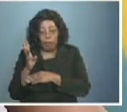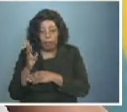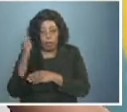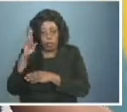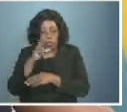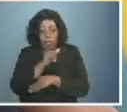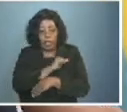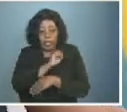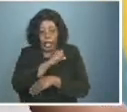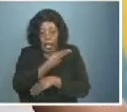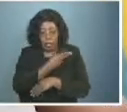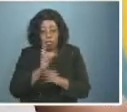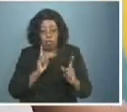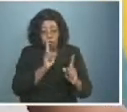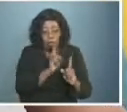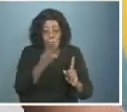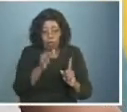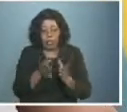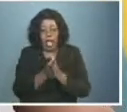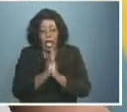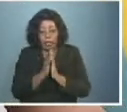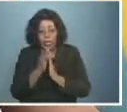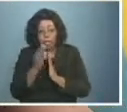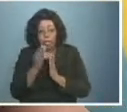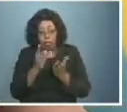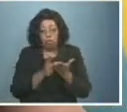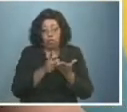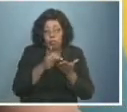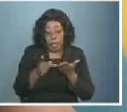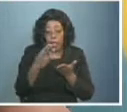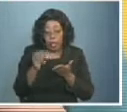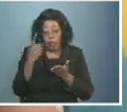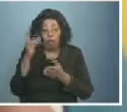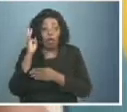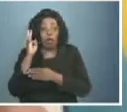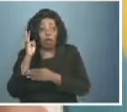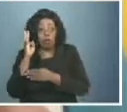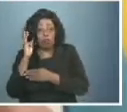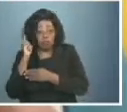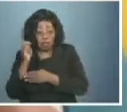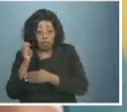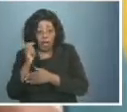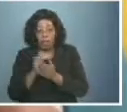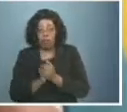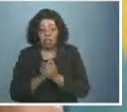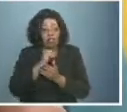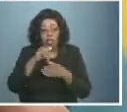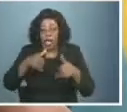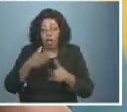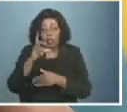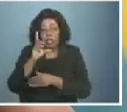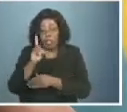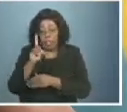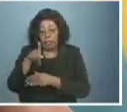Mr. Ash had approached him and was seeking remuneration for his testimony. That is not how the DPP